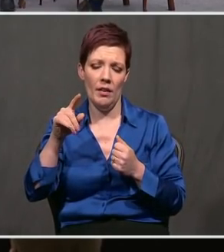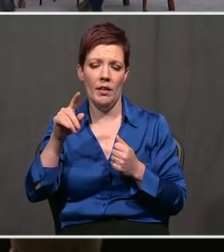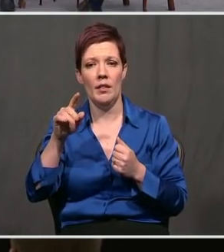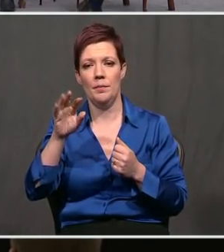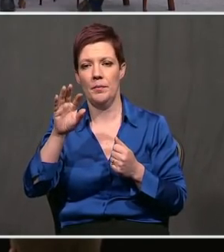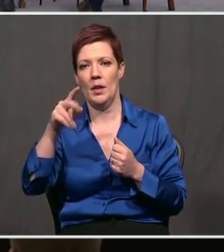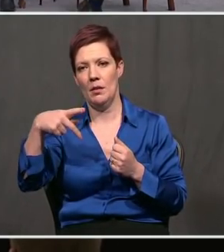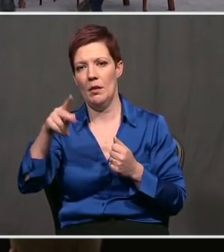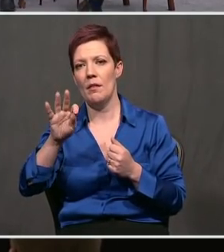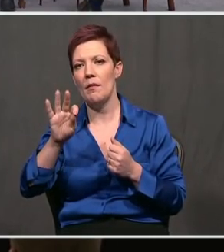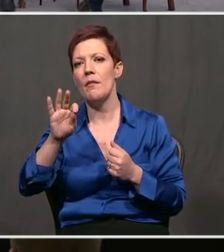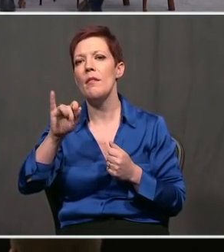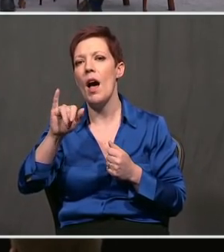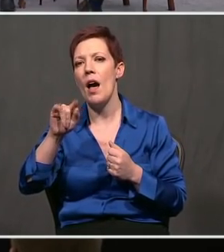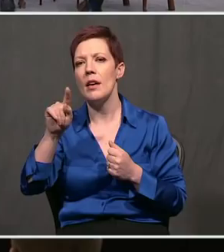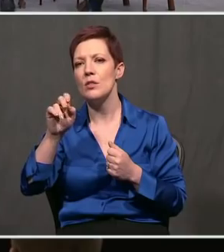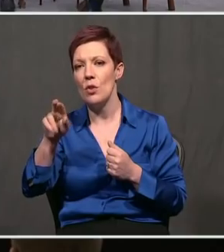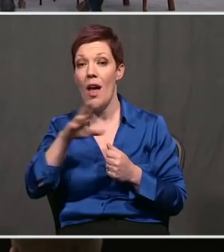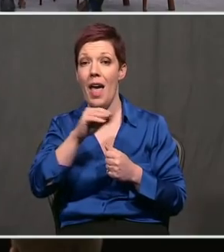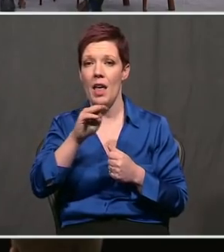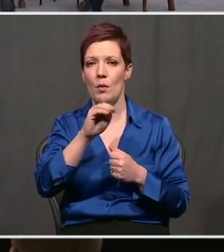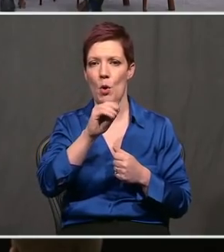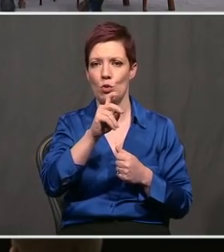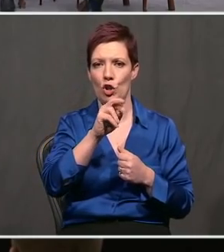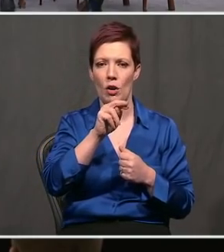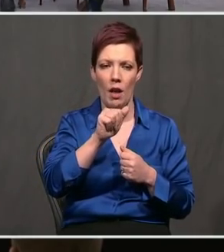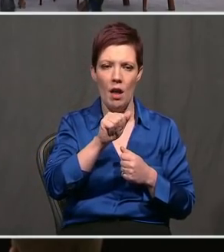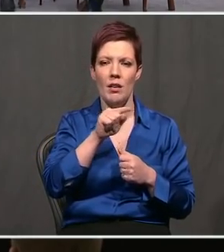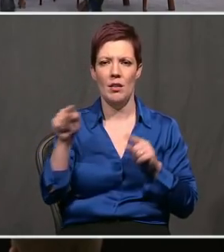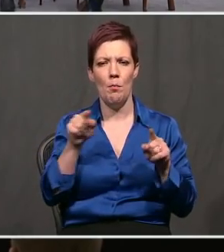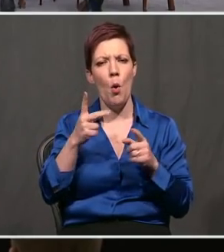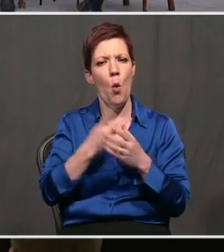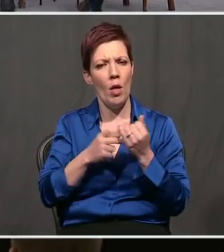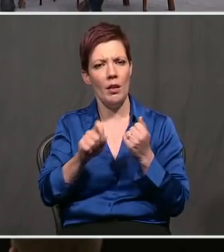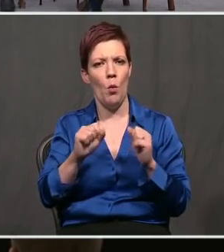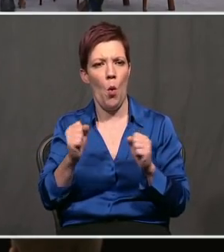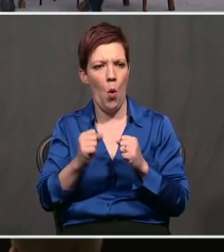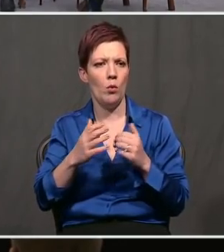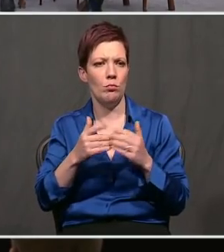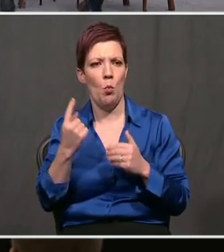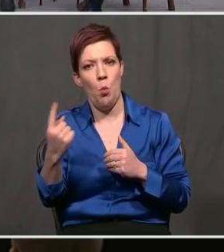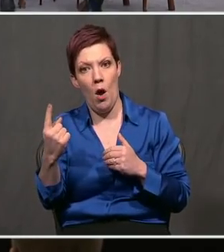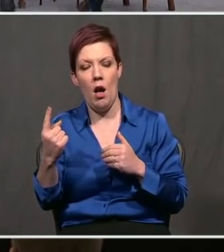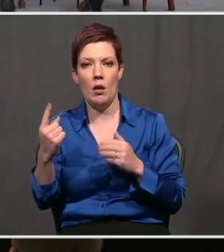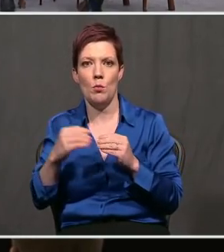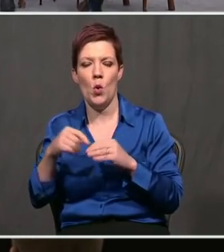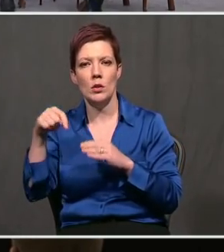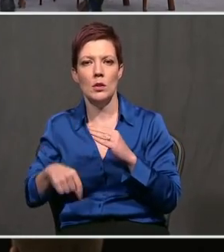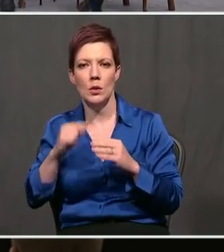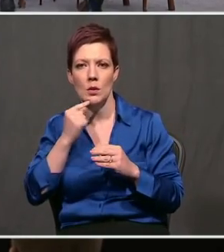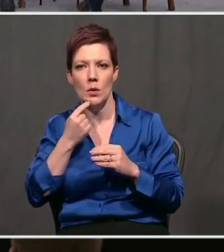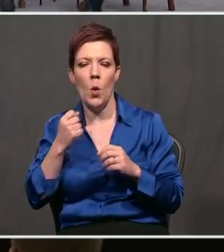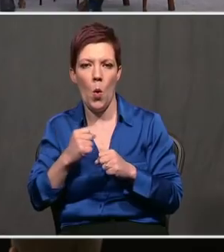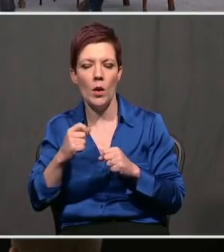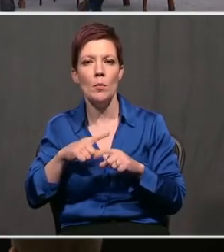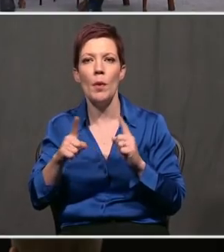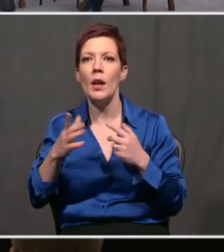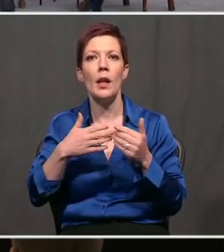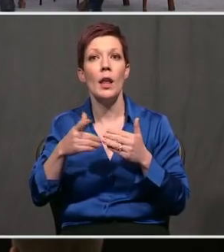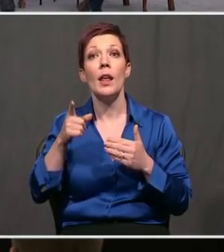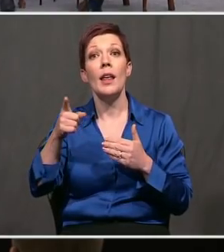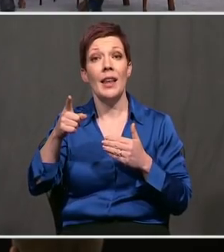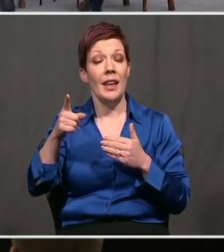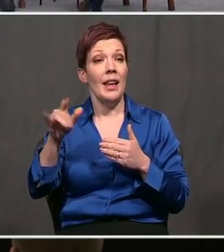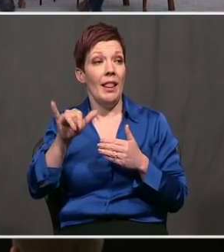doing something this large, especially in a state the size of Texas, we needed to make sure that we were able to work out the kinks. And to do that,